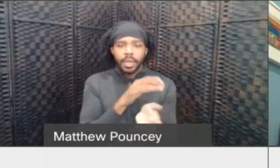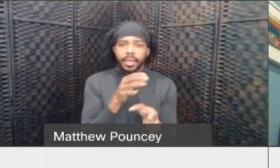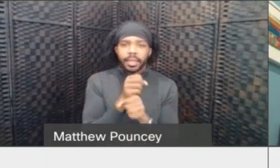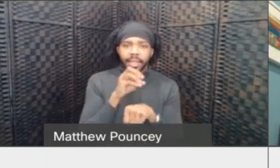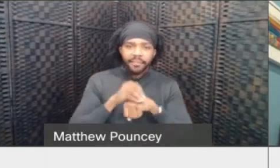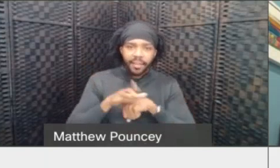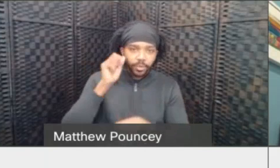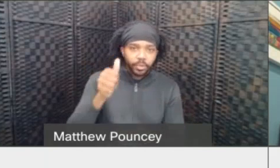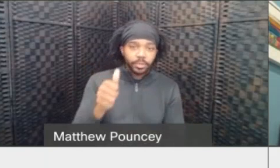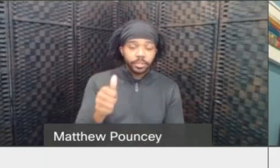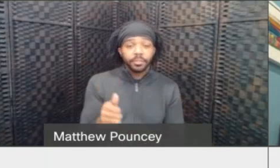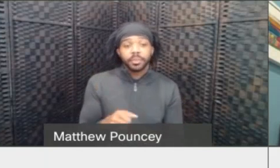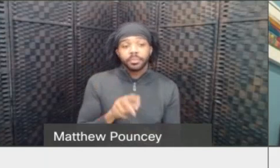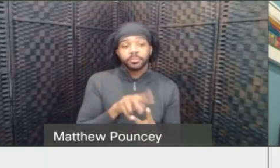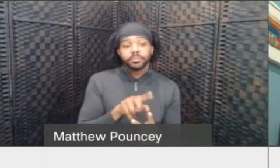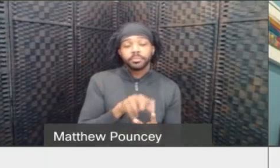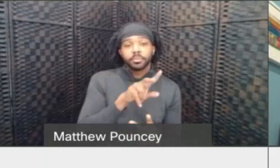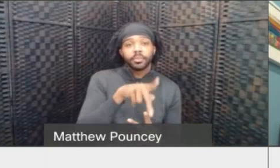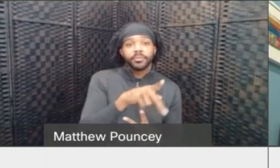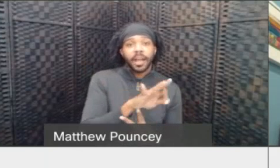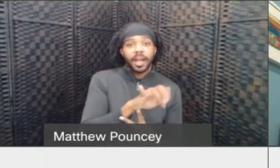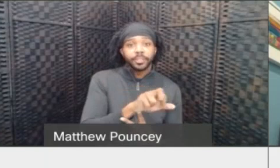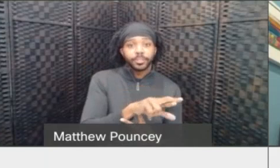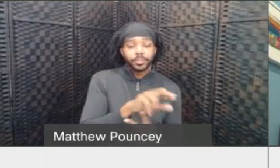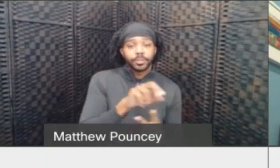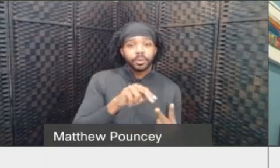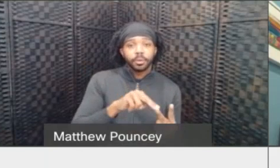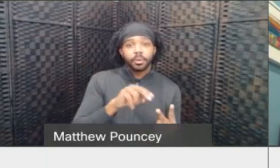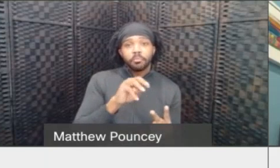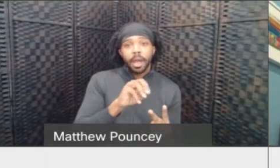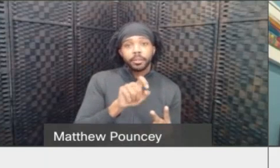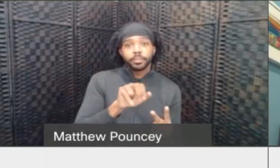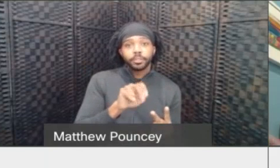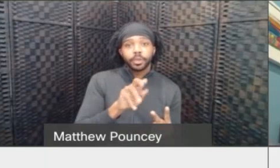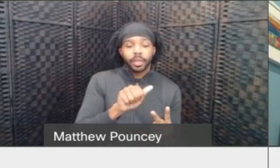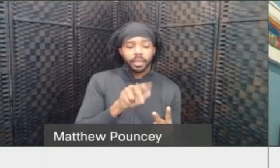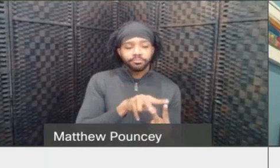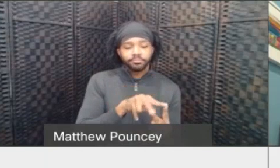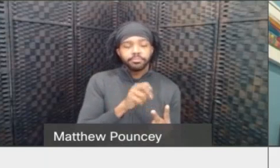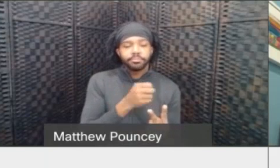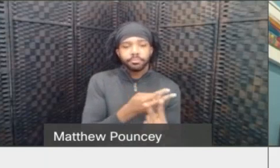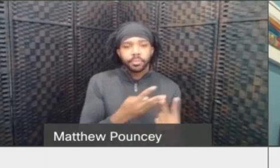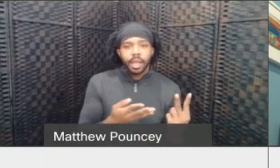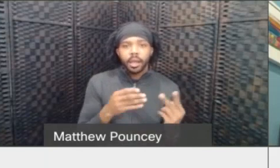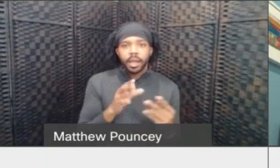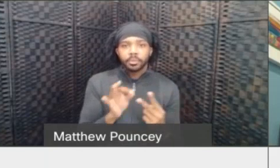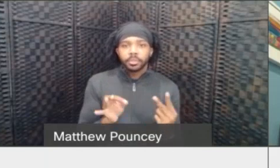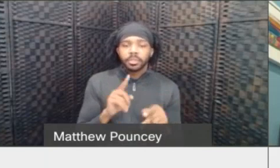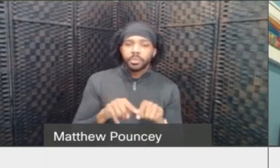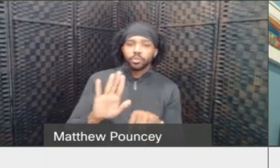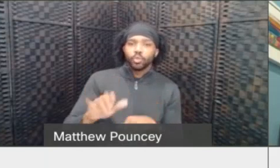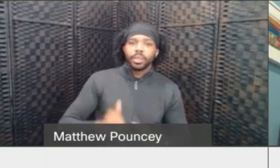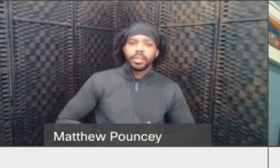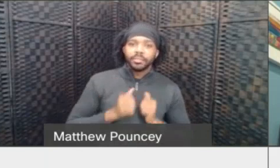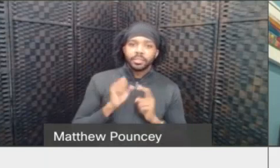for the Pfizer and Moderna vaccines, there are a number of different options based on your living situation,